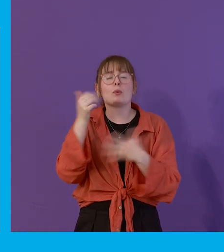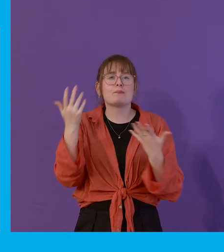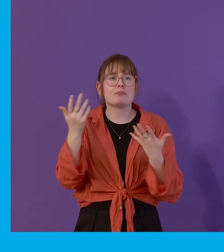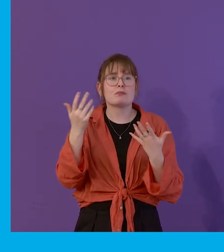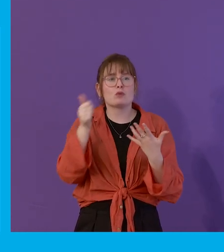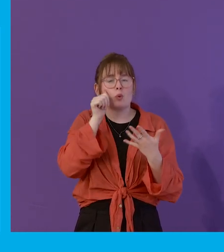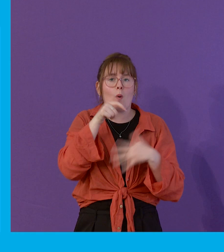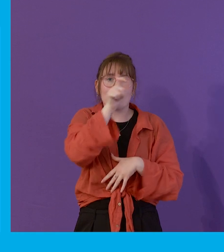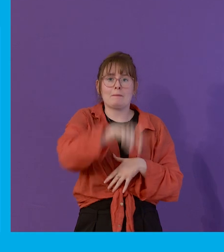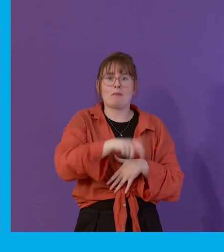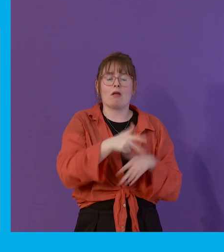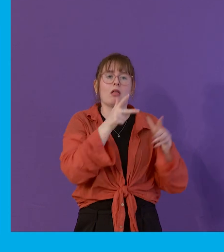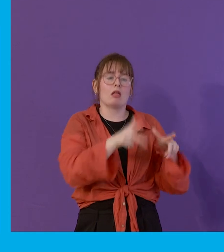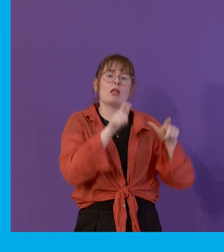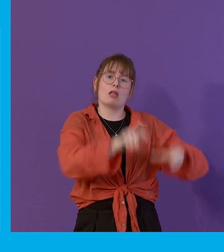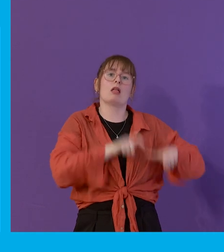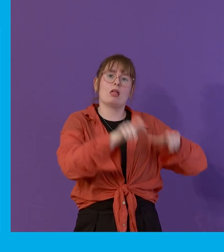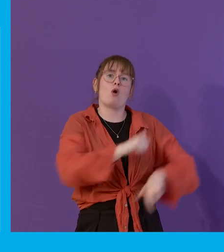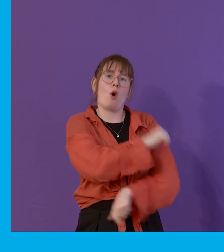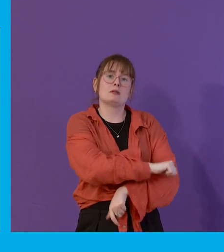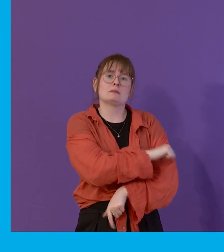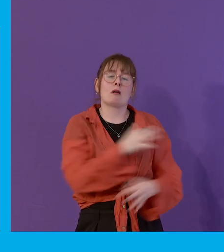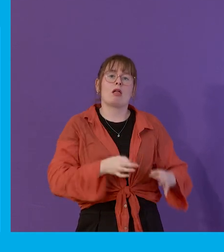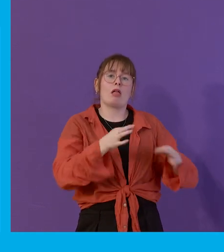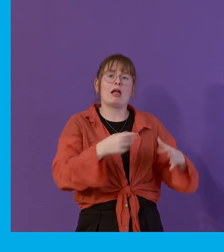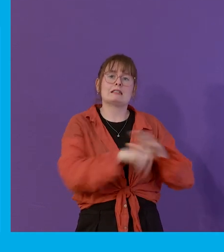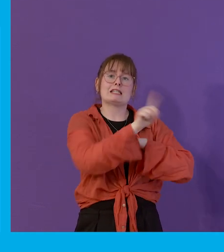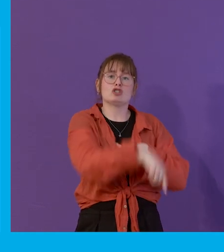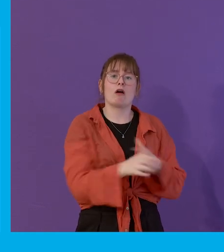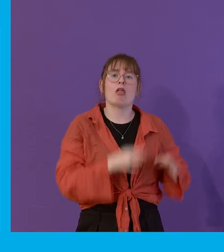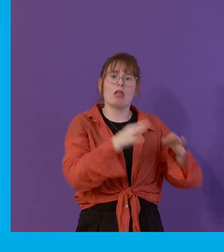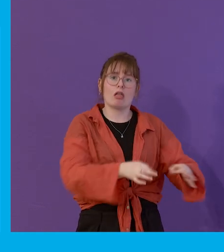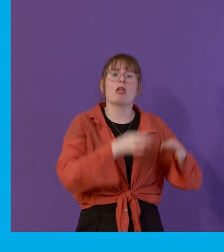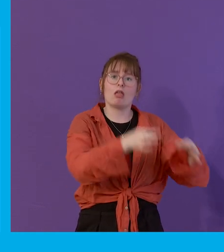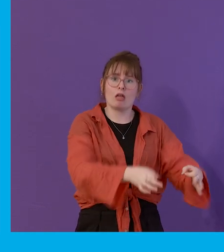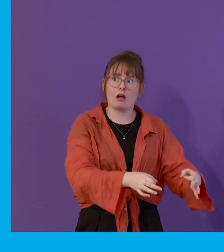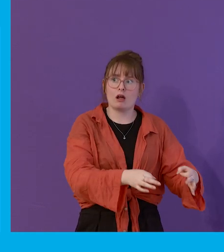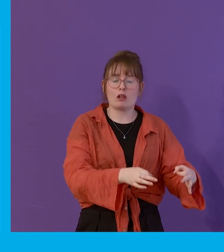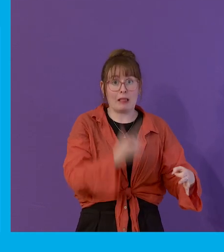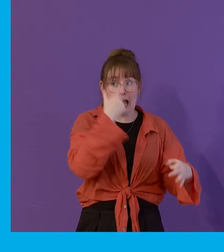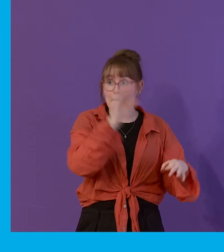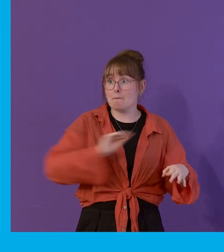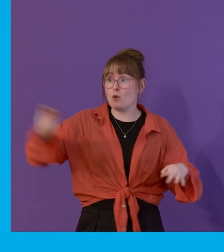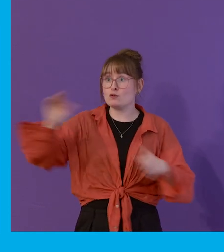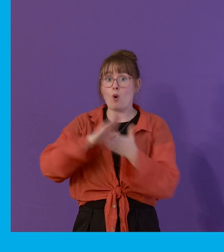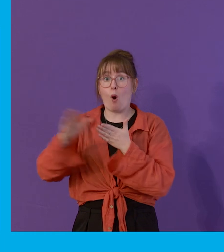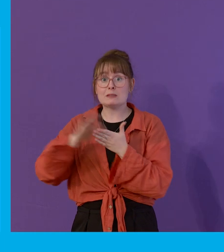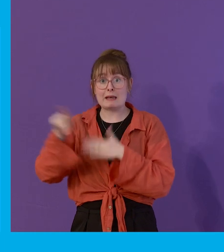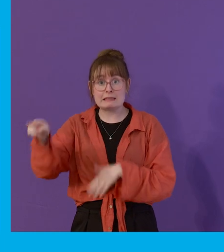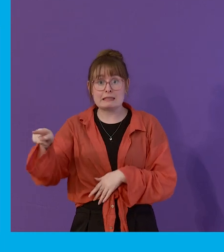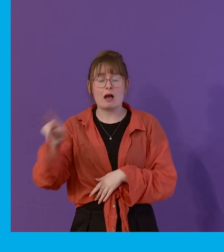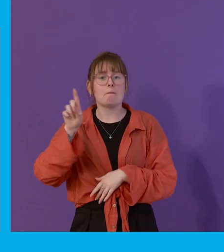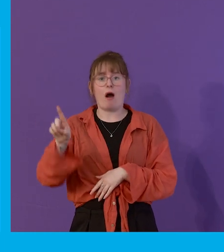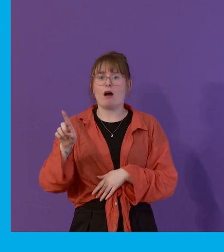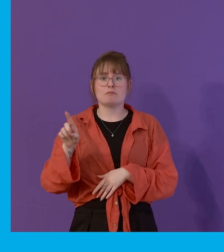delayed discharge from hospital is another, it's like, no, it's this, they see it as something totally different, but we're here as an asset in the local